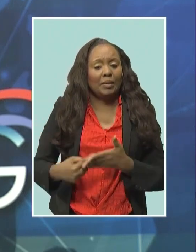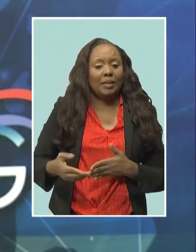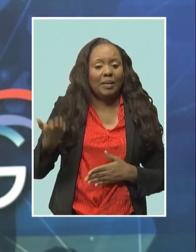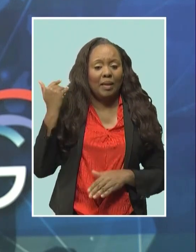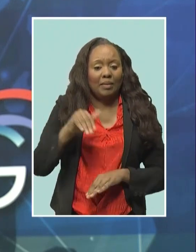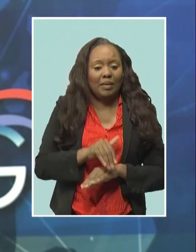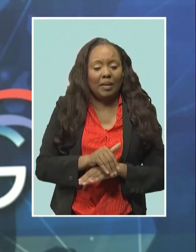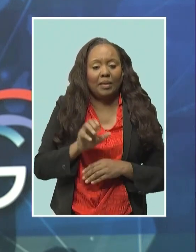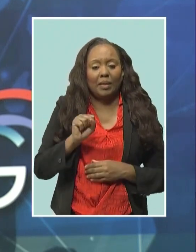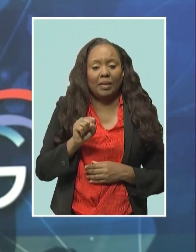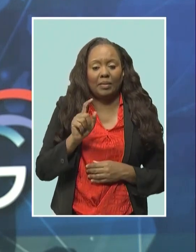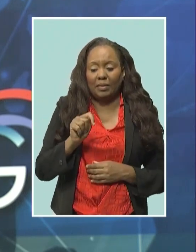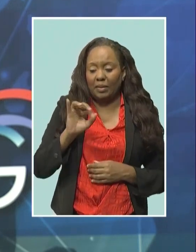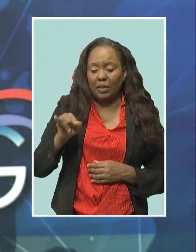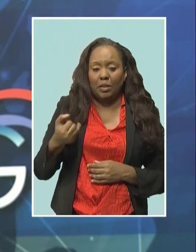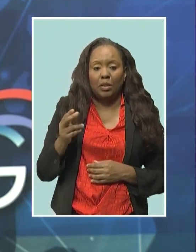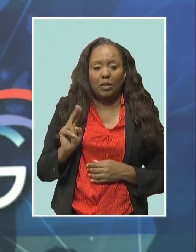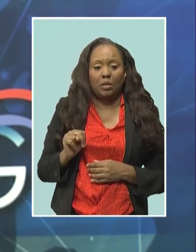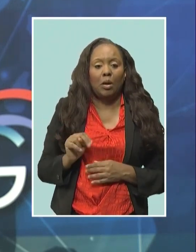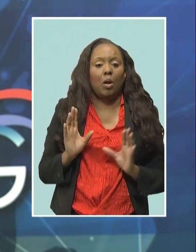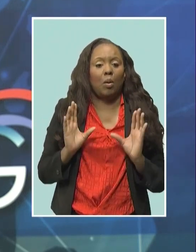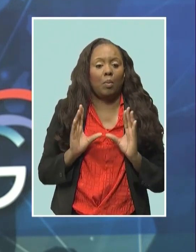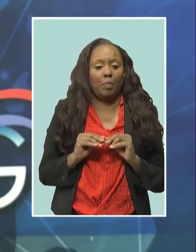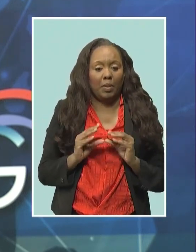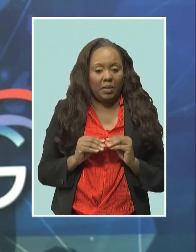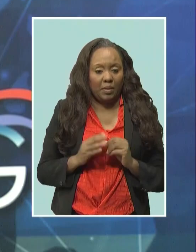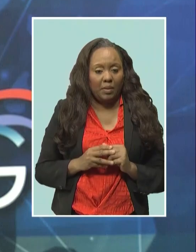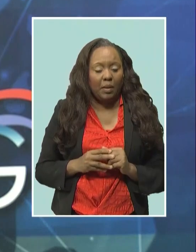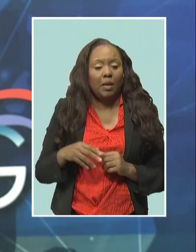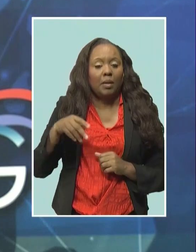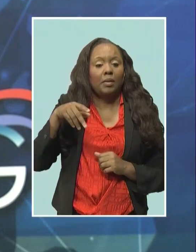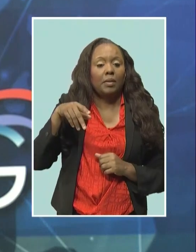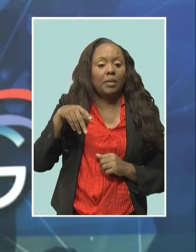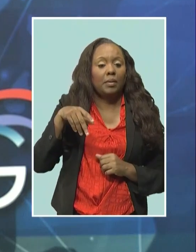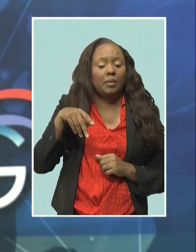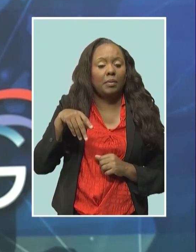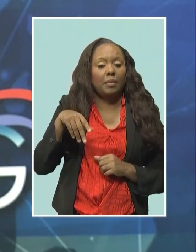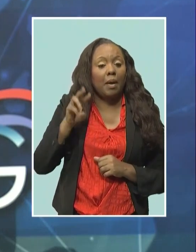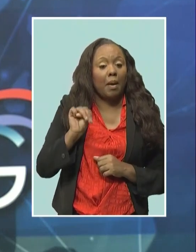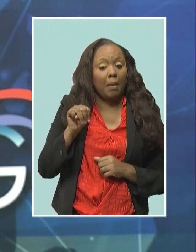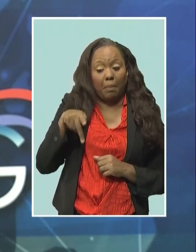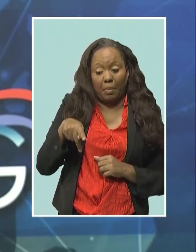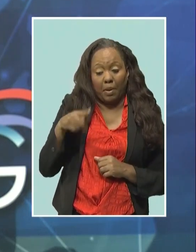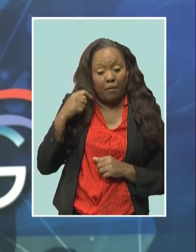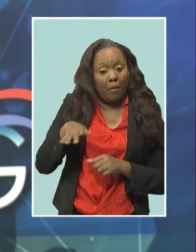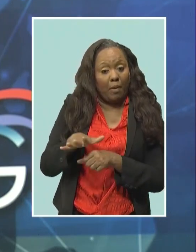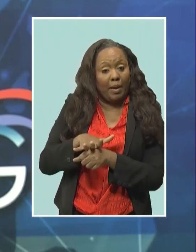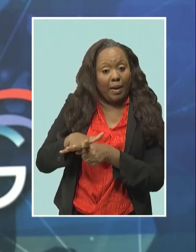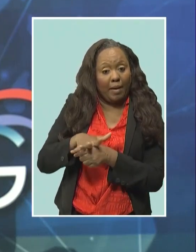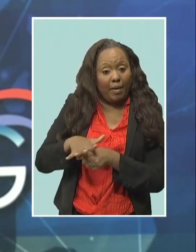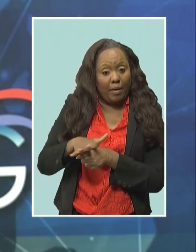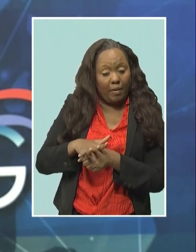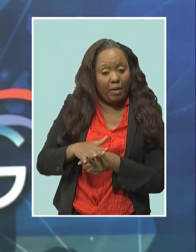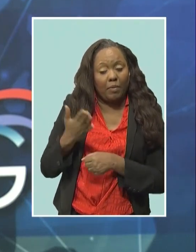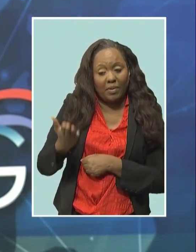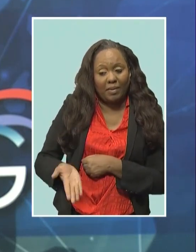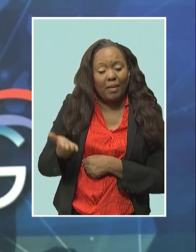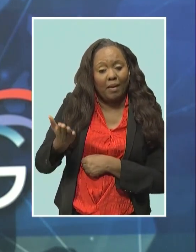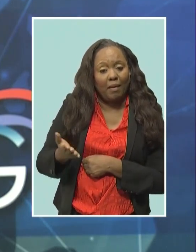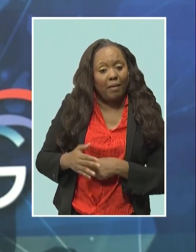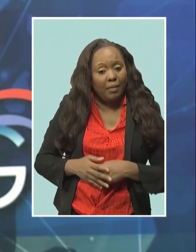night's St. John Speaks under the theme St. John Rising have the attention of the parliamentary representative as well. Wendy